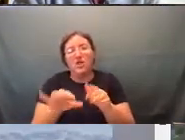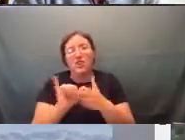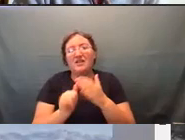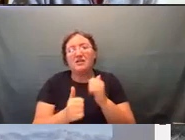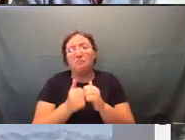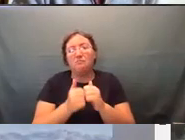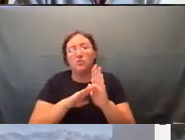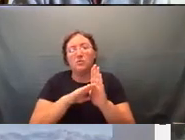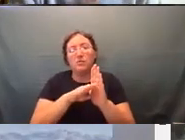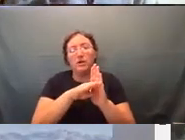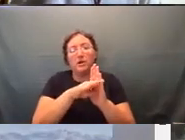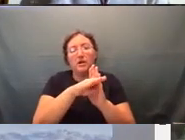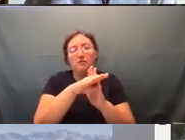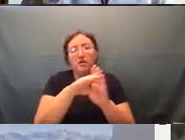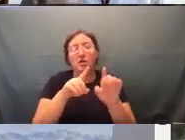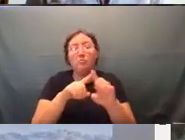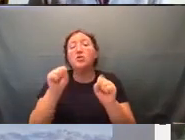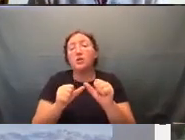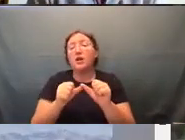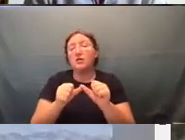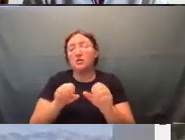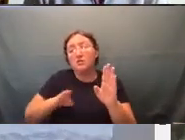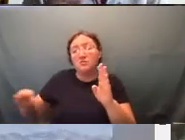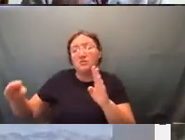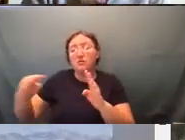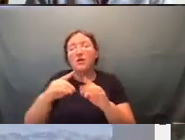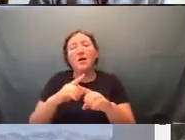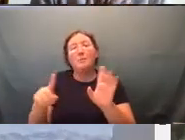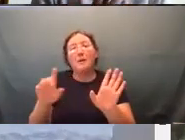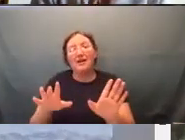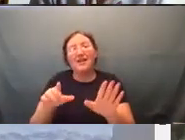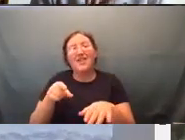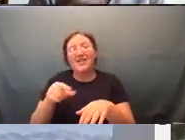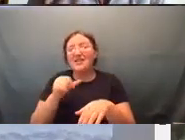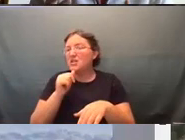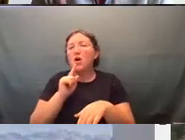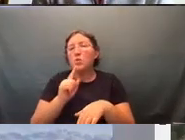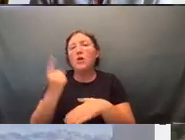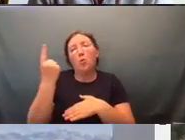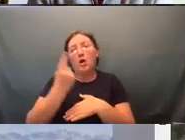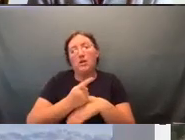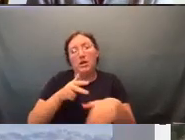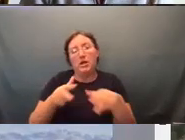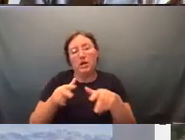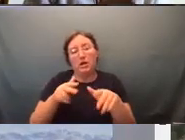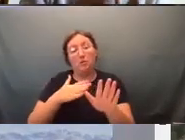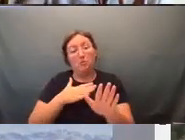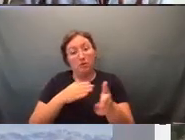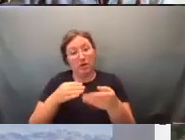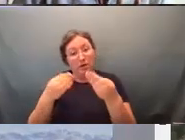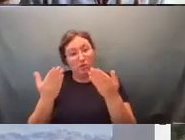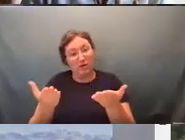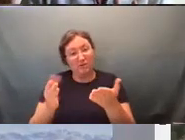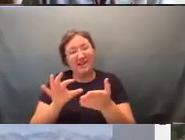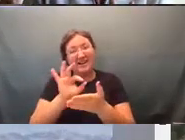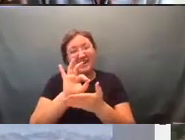up. But it's really not recommended that we treat this as a true day hike. My recommendation, it's a 9